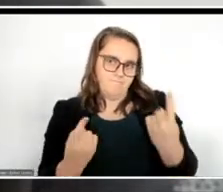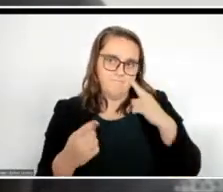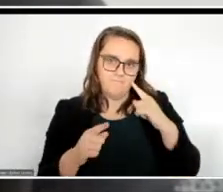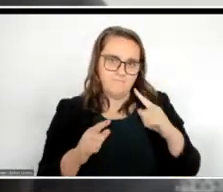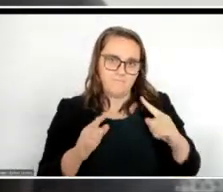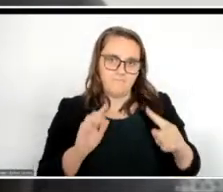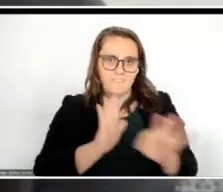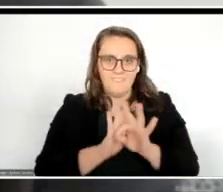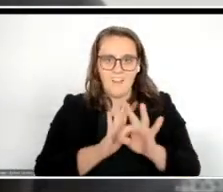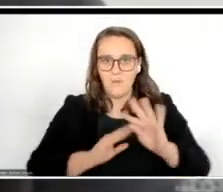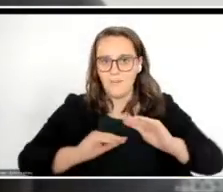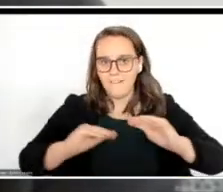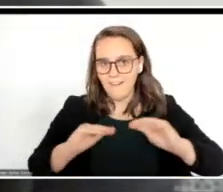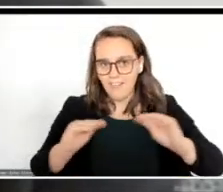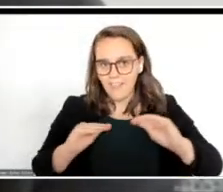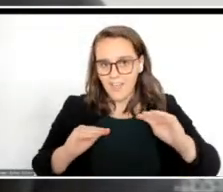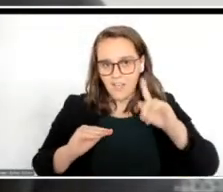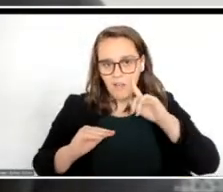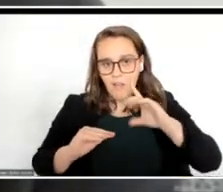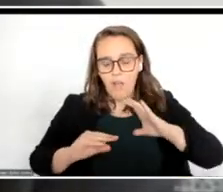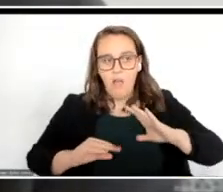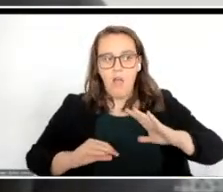be sufficient to